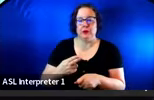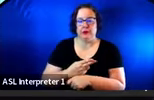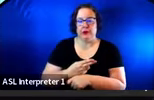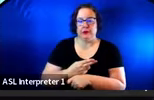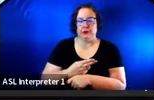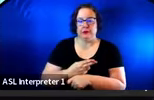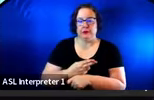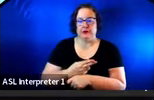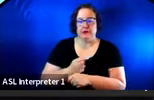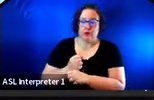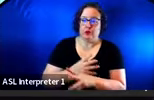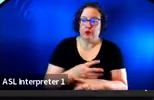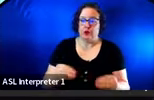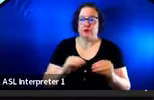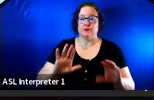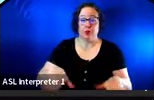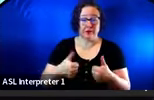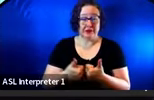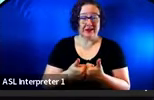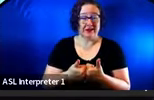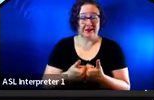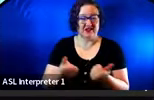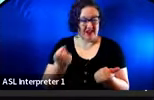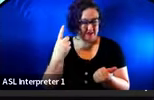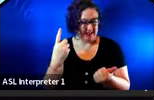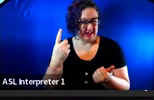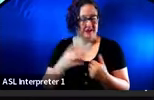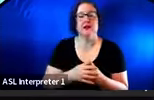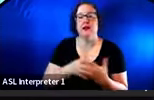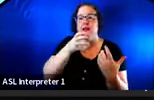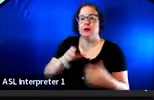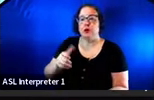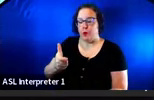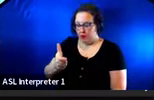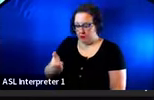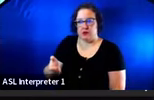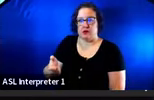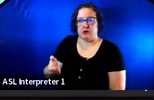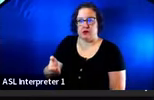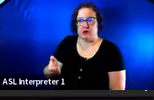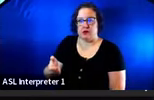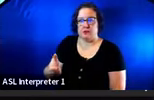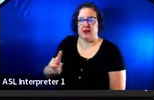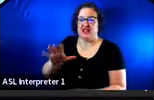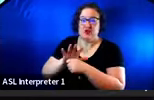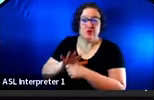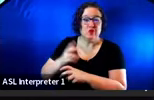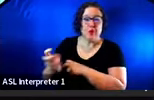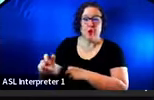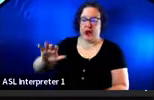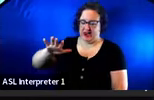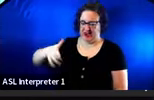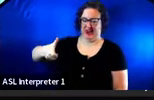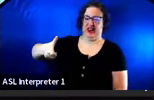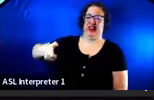the challenge in the game, if that makes sense, right? You don't want a button that you push be so cumbersome to push. From